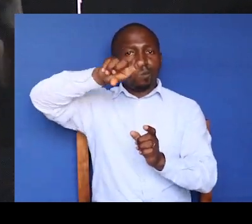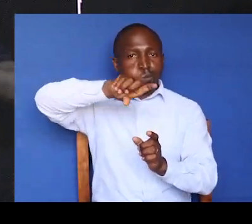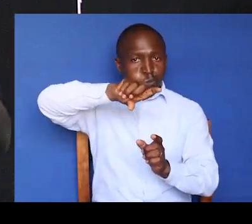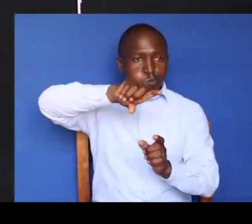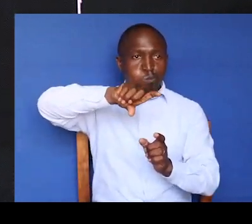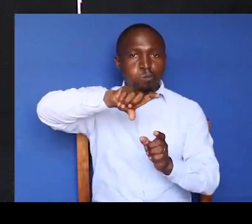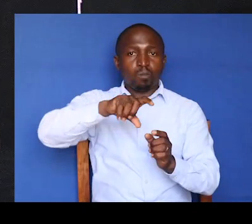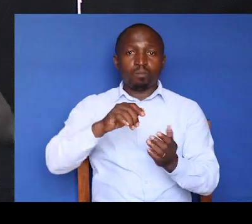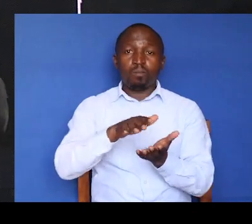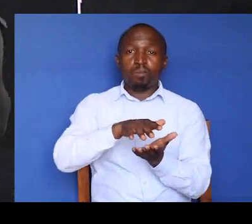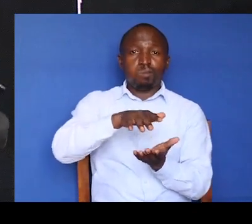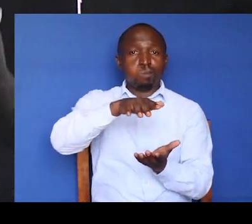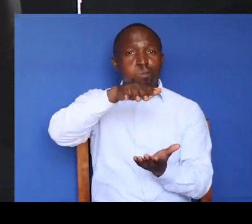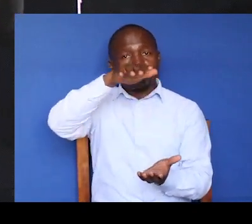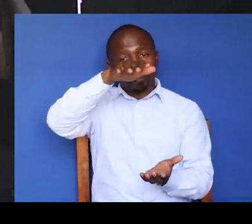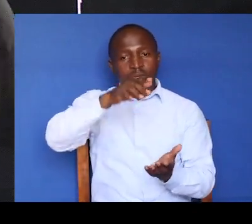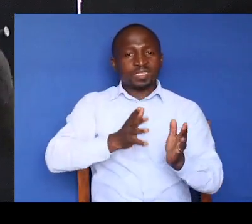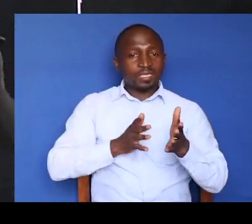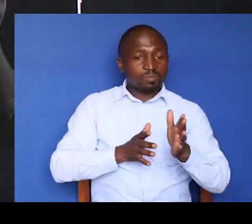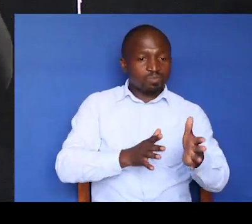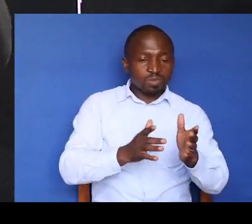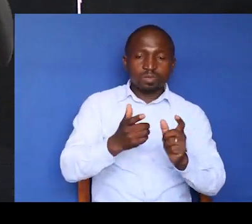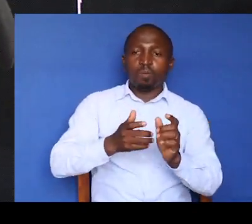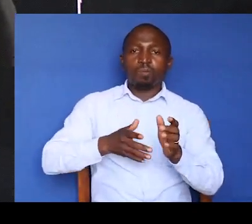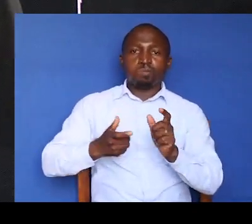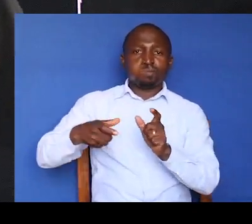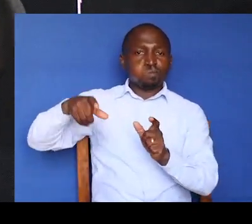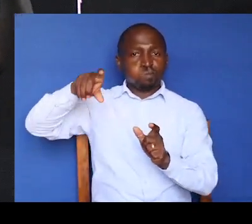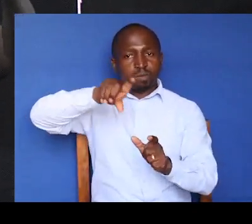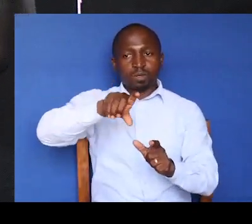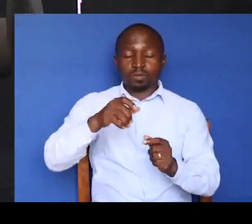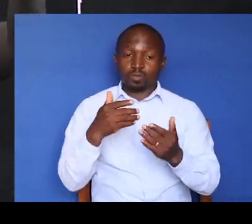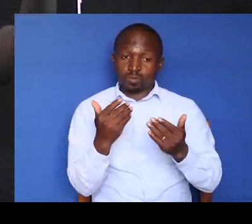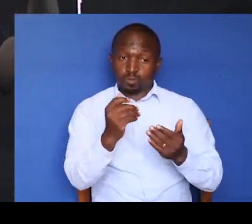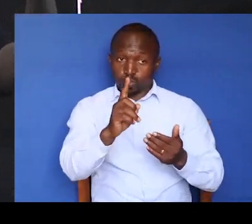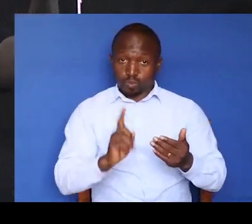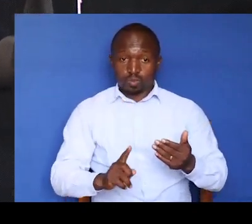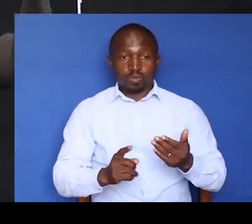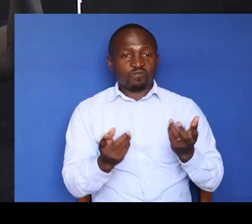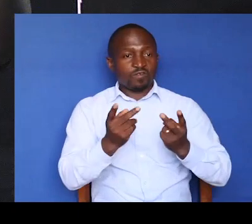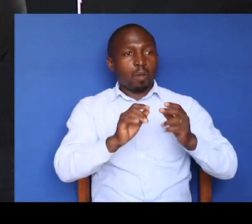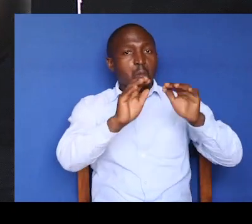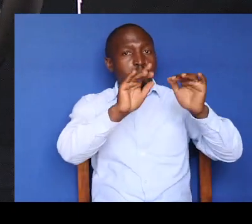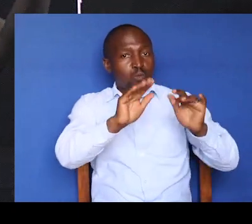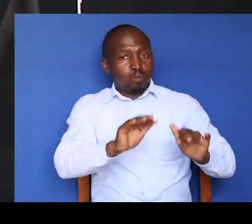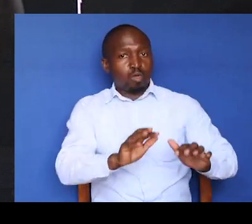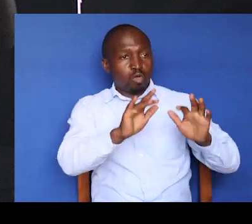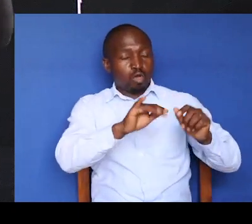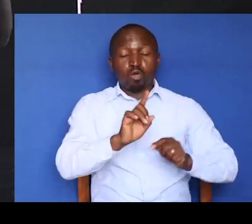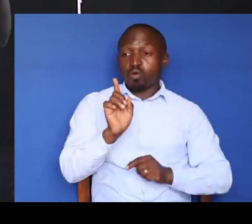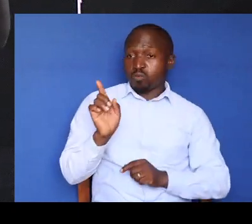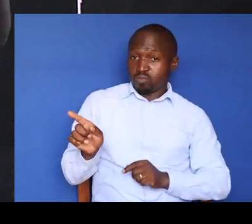water volume increases, water velocity increases, so there is some sort of renewal of erosive activity. But erosive